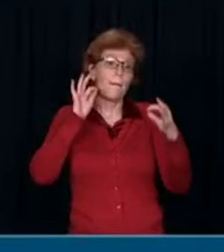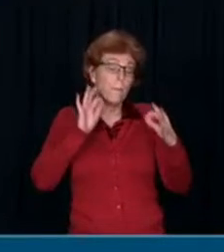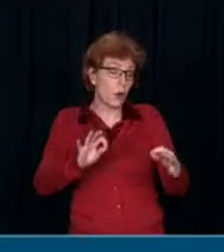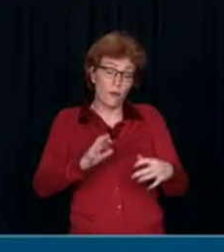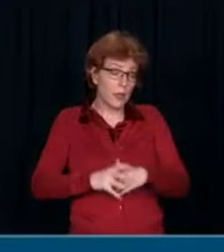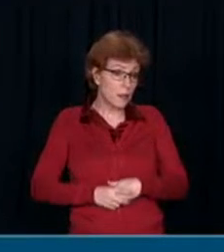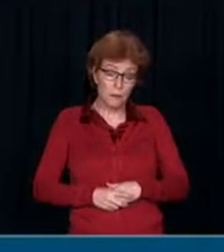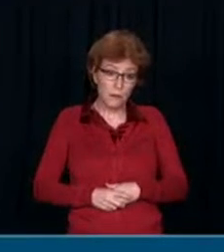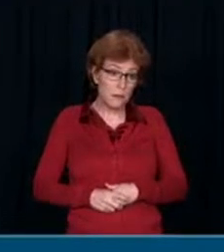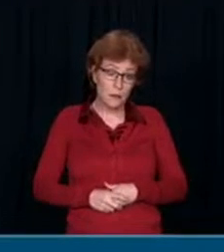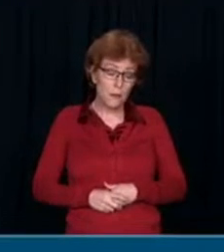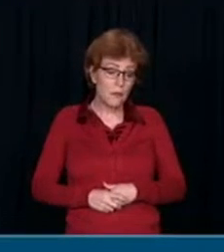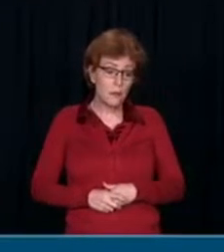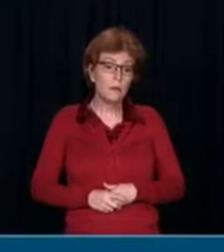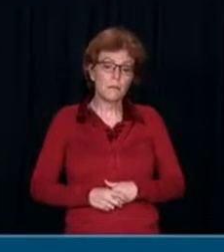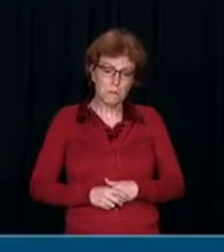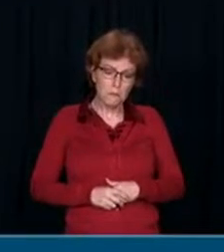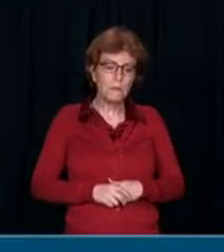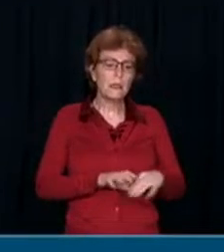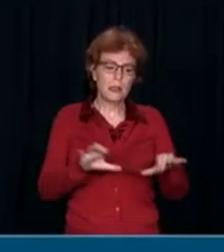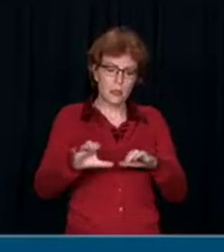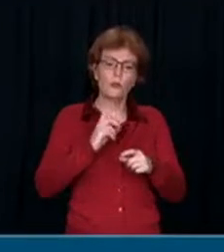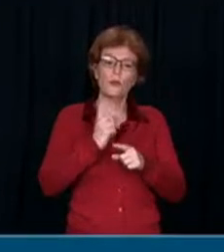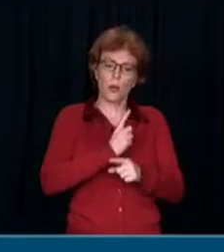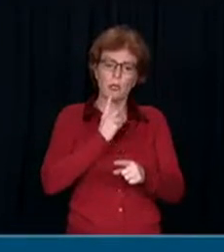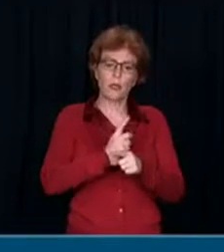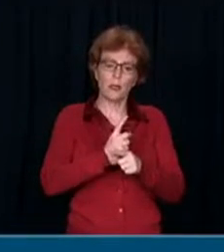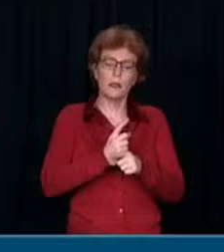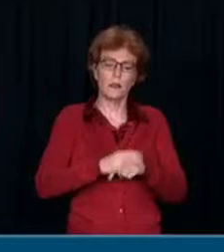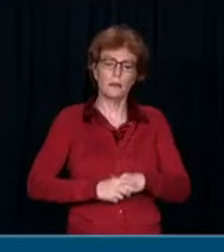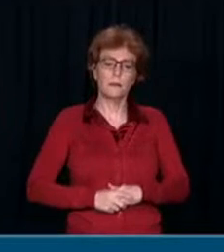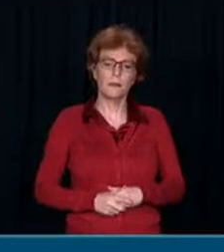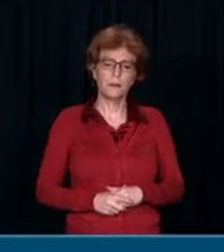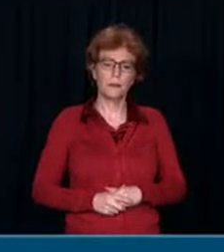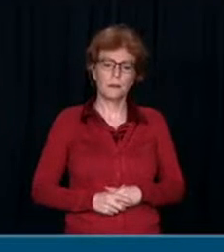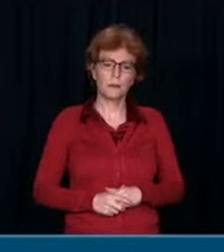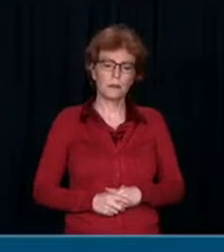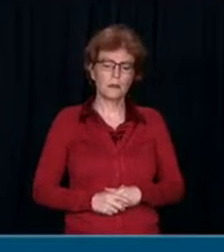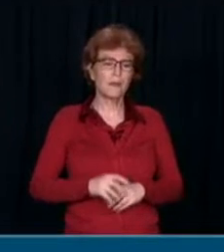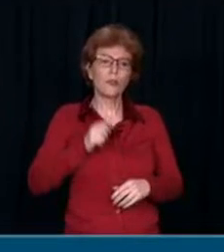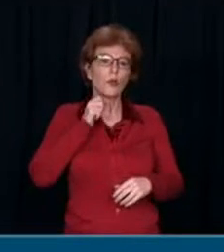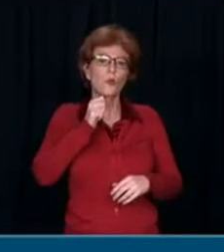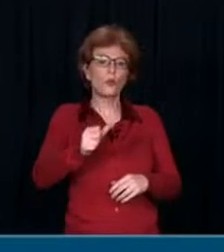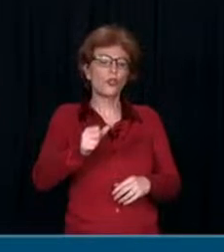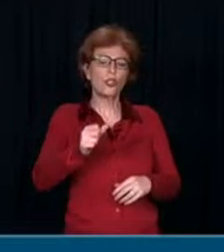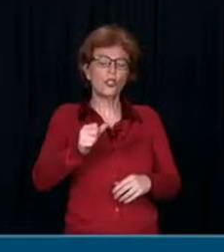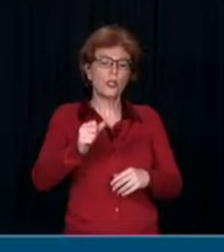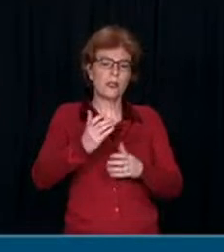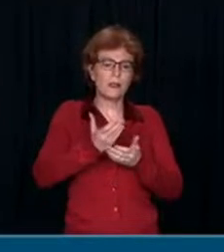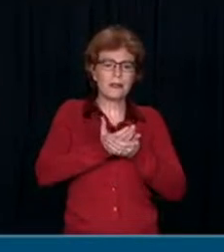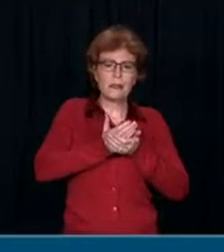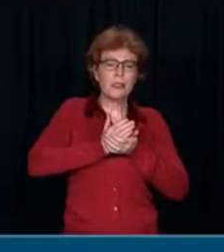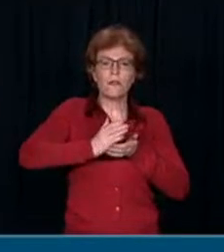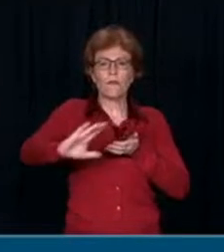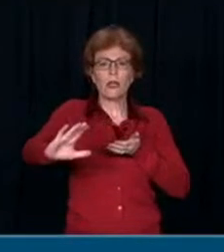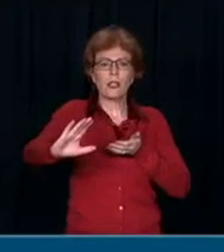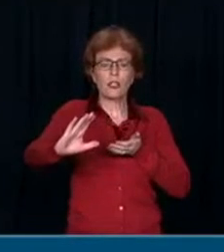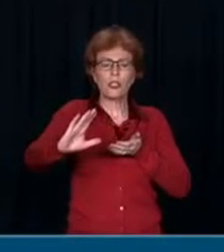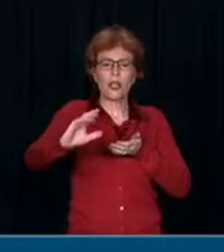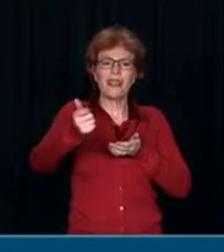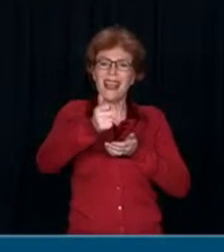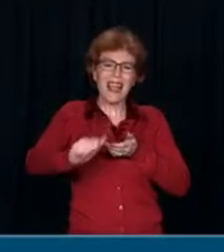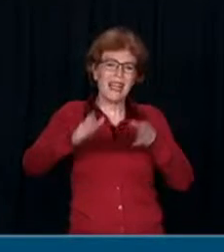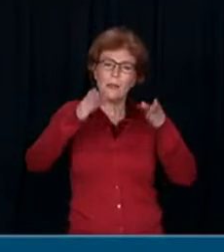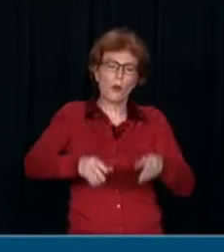perfect, but it is done correctly. And we shouldn't disenfranchise anybody's